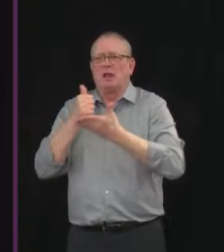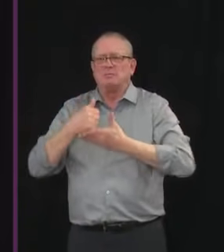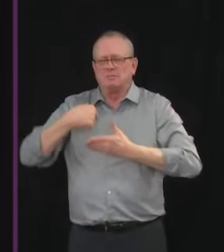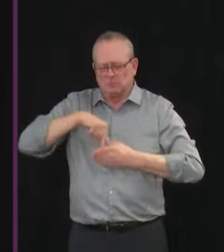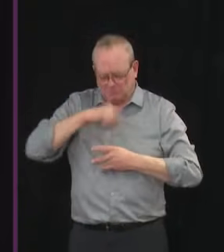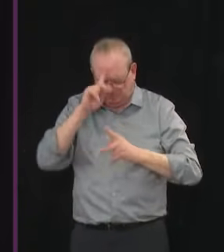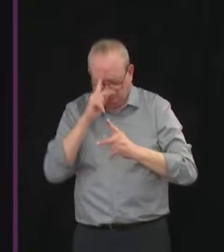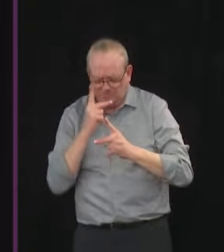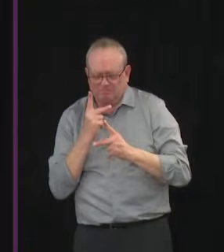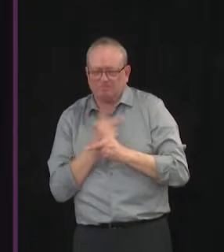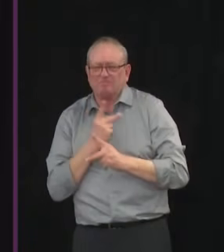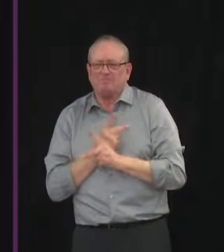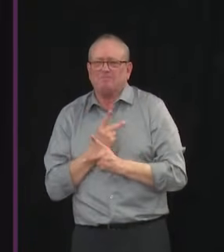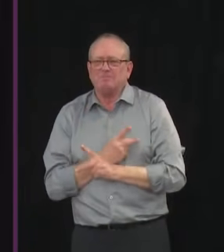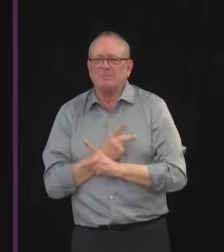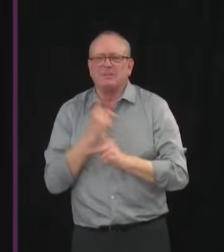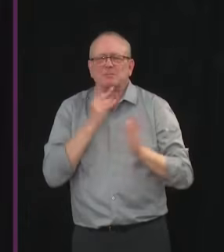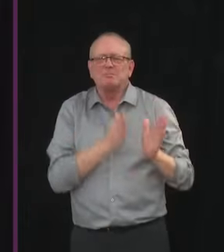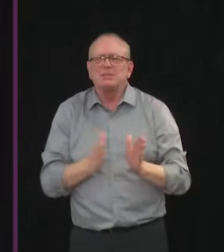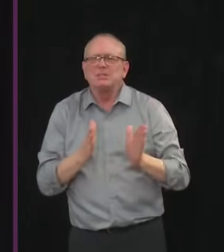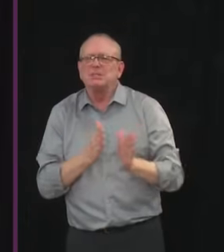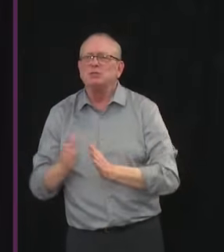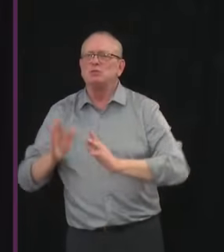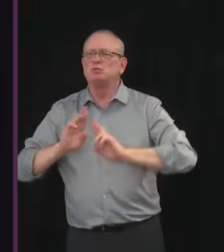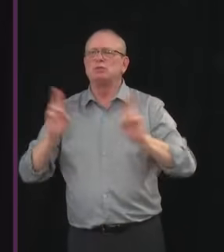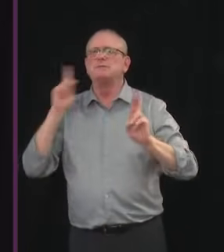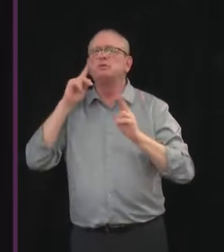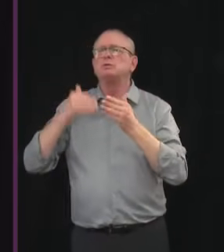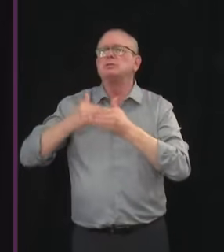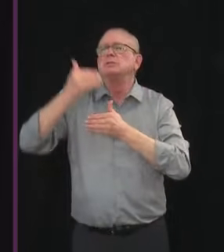do reach that point where we're able to consider opening other industries.